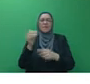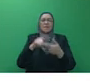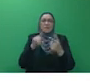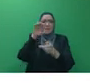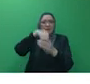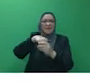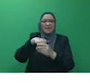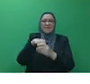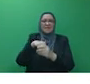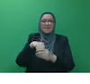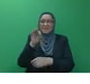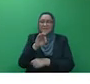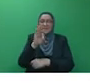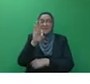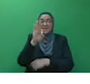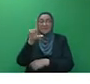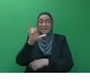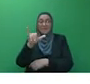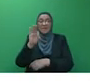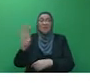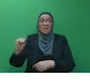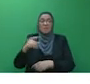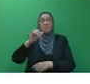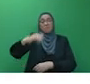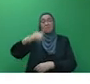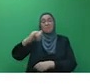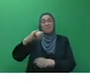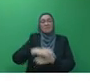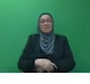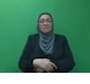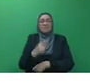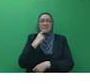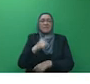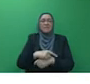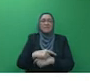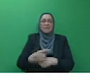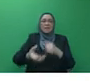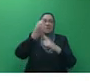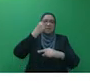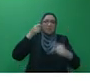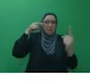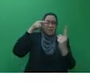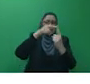which brings me to a point i mean uh this was something you didn't do previously right